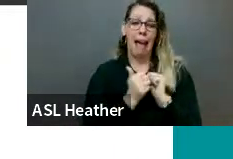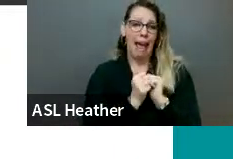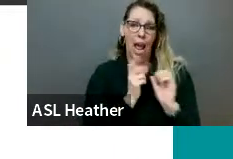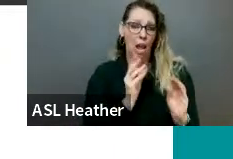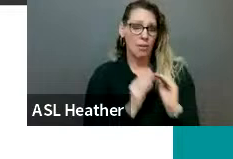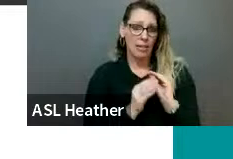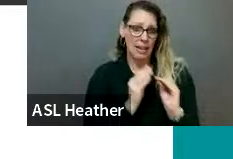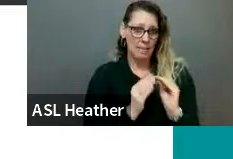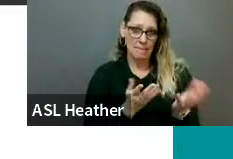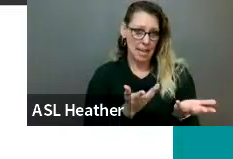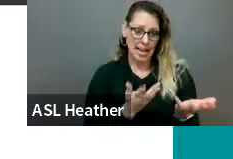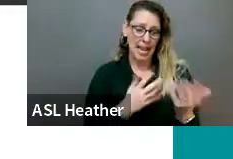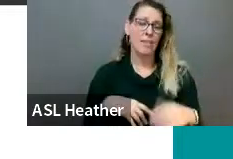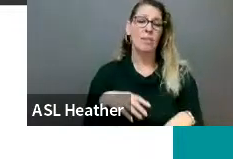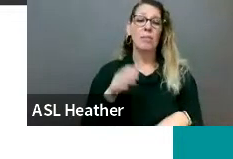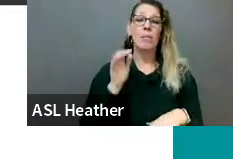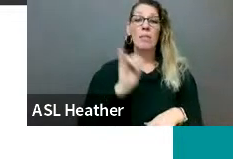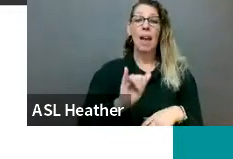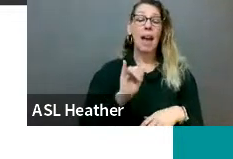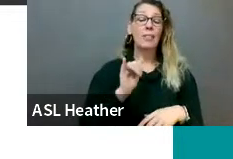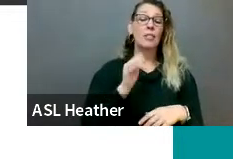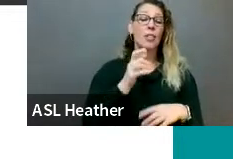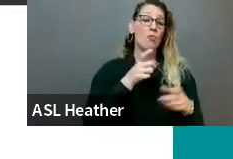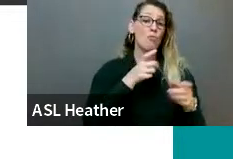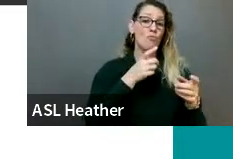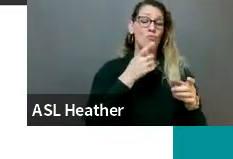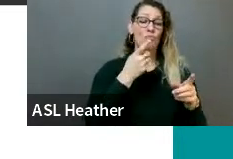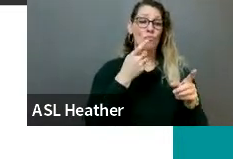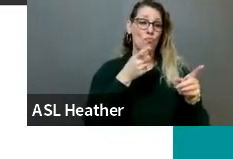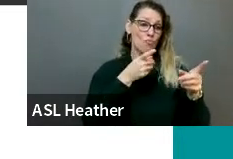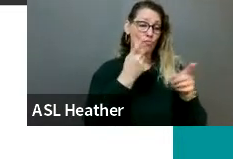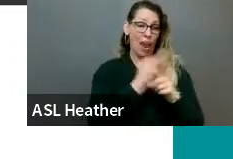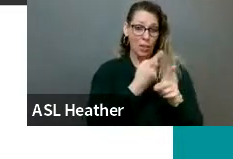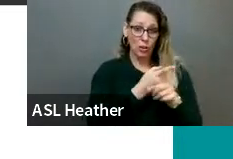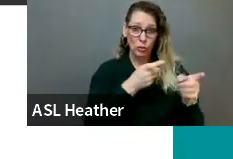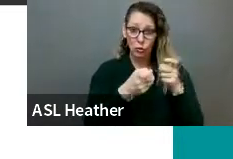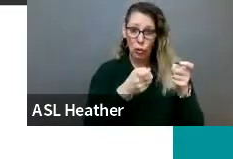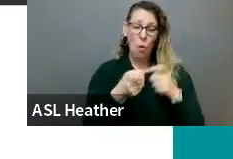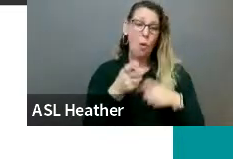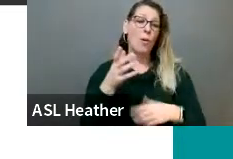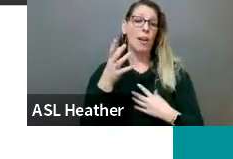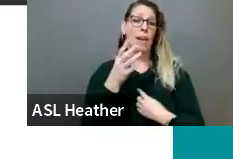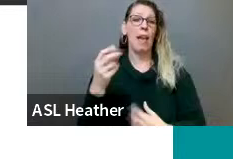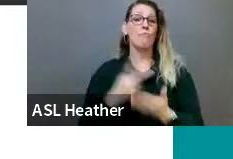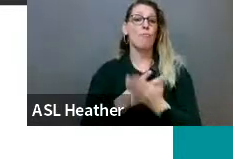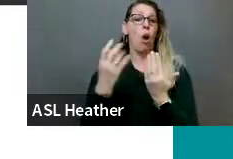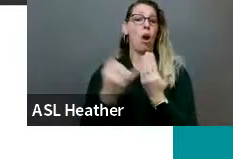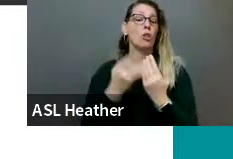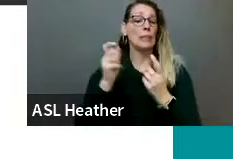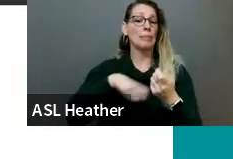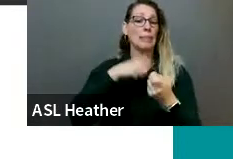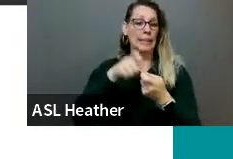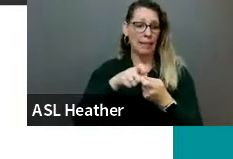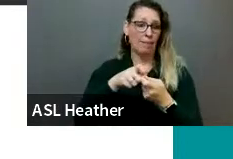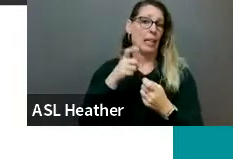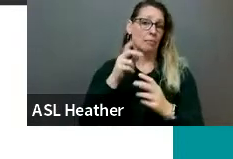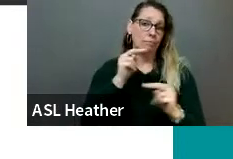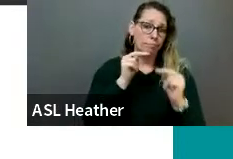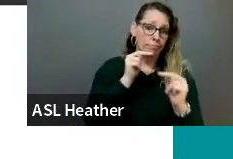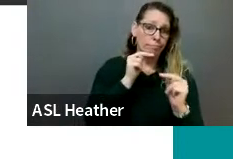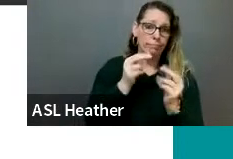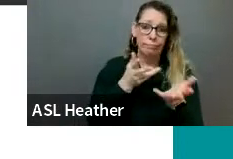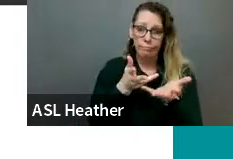those mitigations include both regulatory and best management practices, as well as project-specific mitigation.